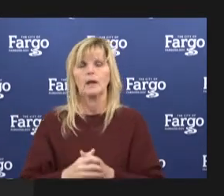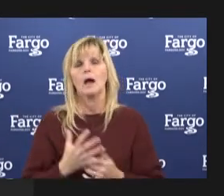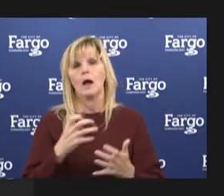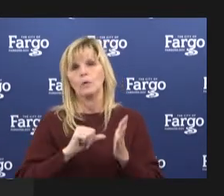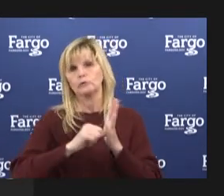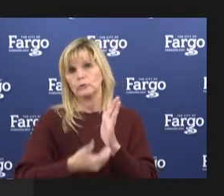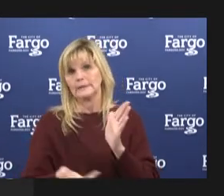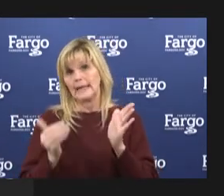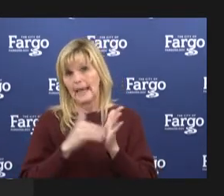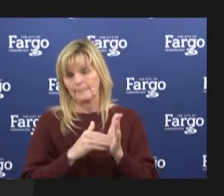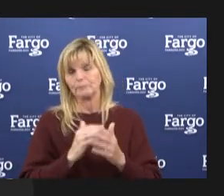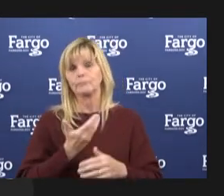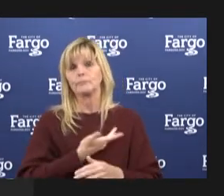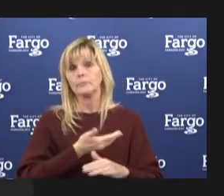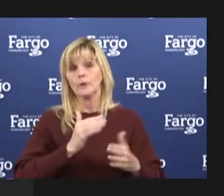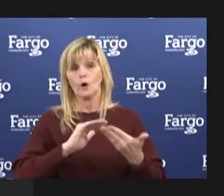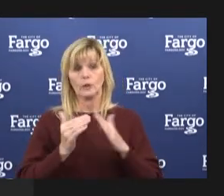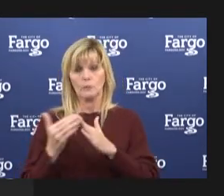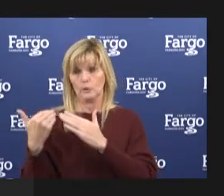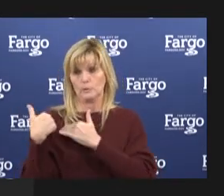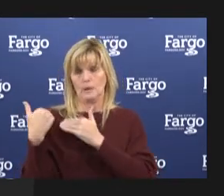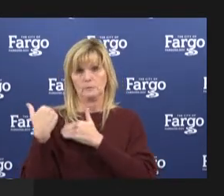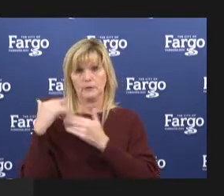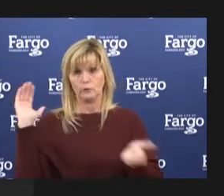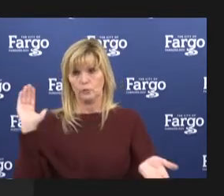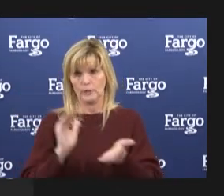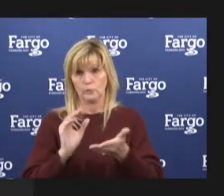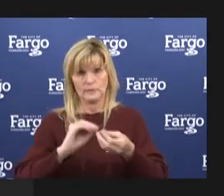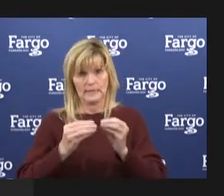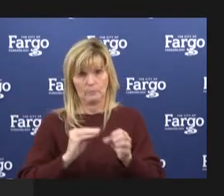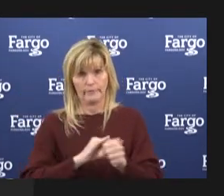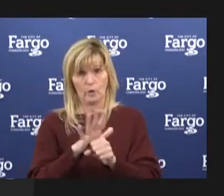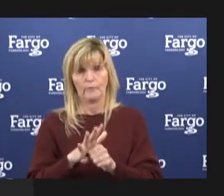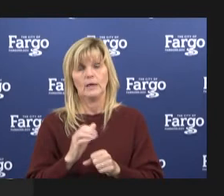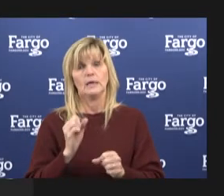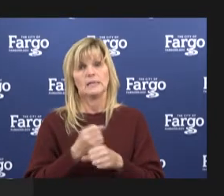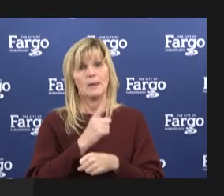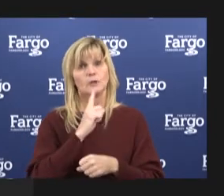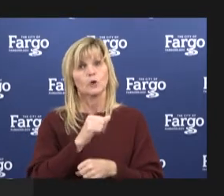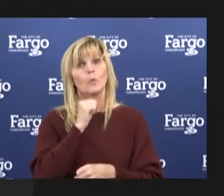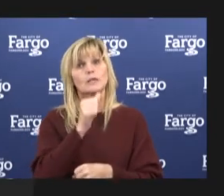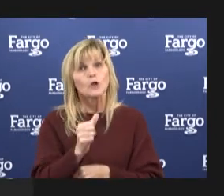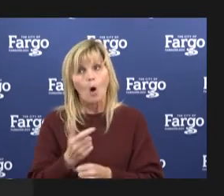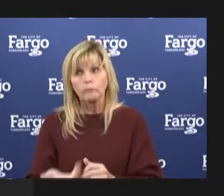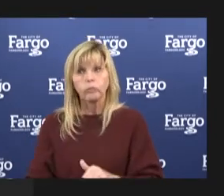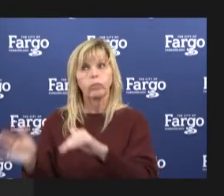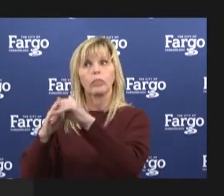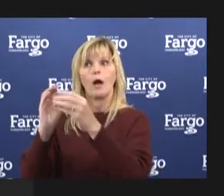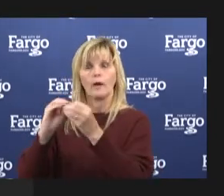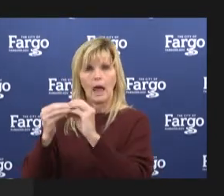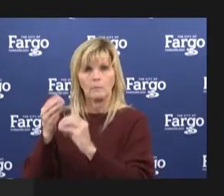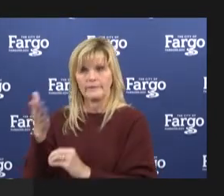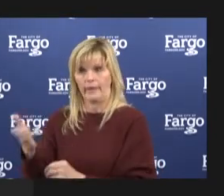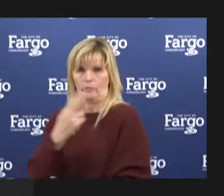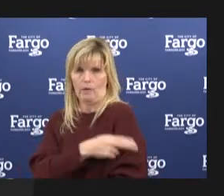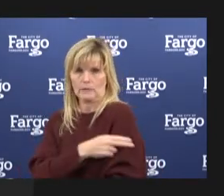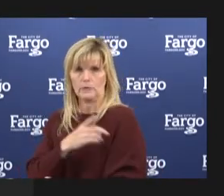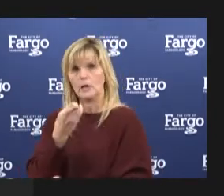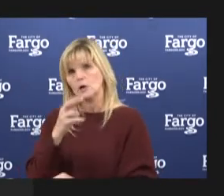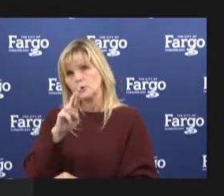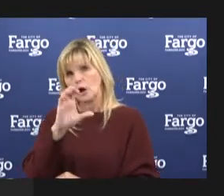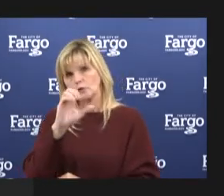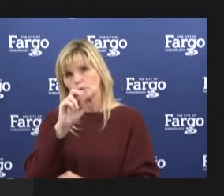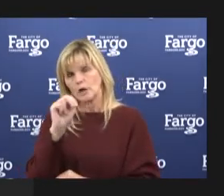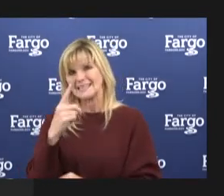as a community to reduce the transmission of COVID-19 to ensure that we don't overstress our health systems. Dr. Carson discussed